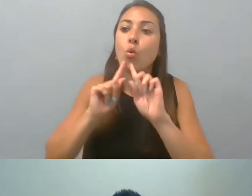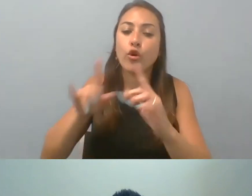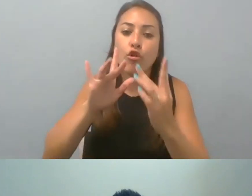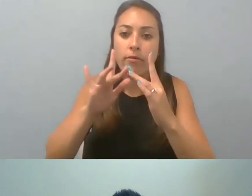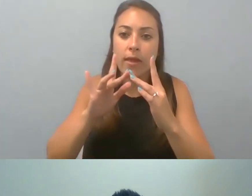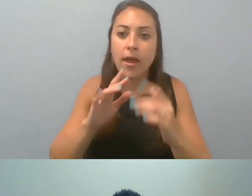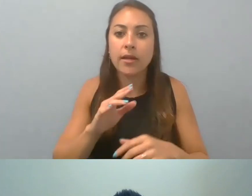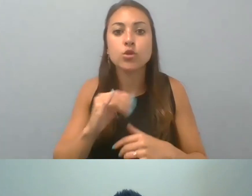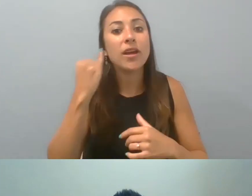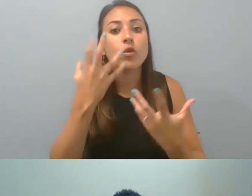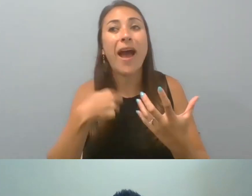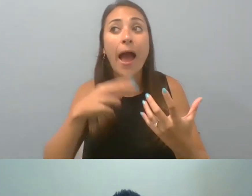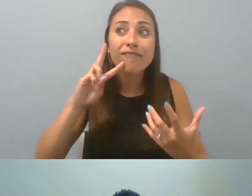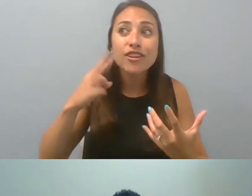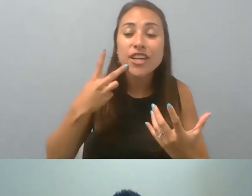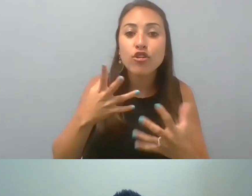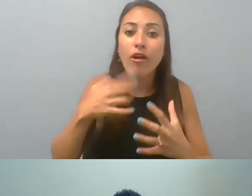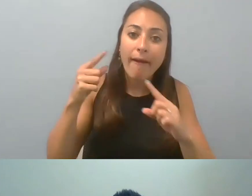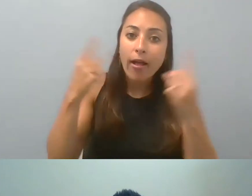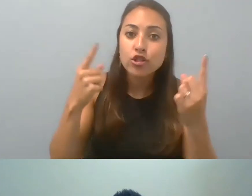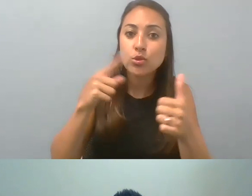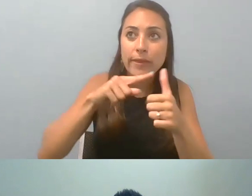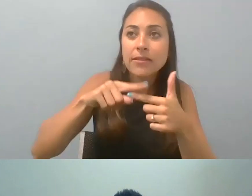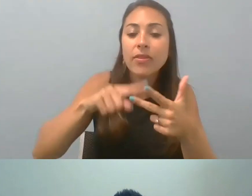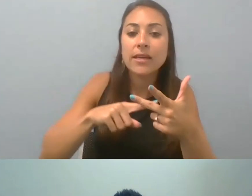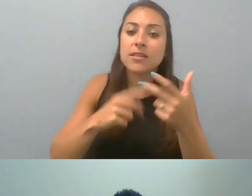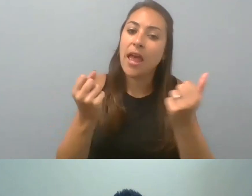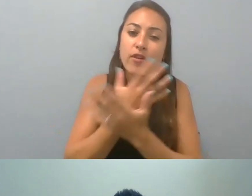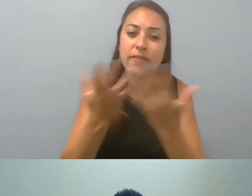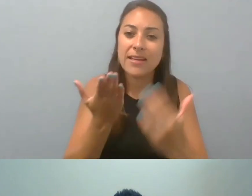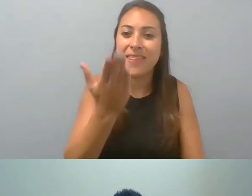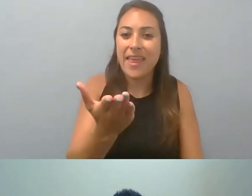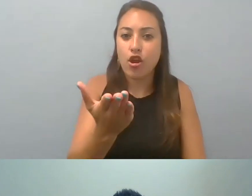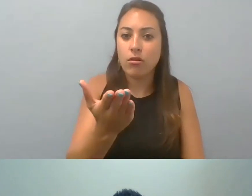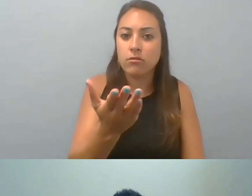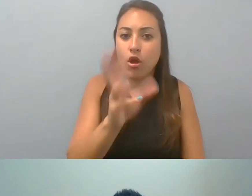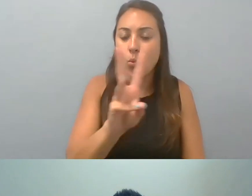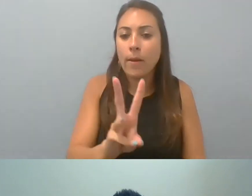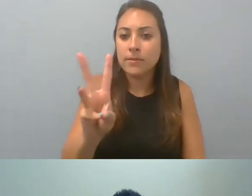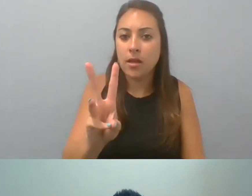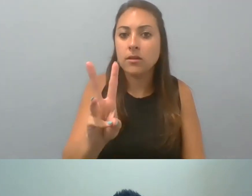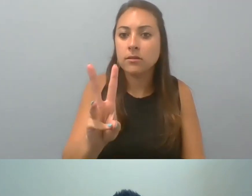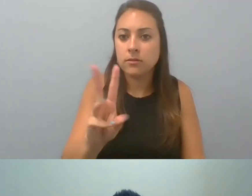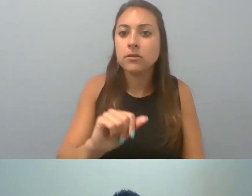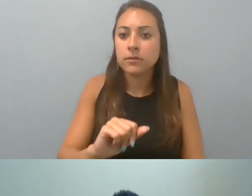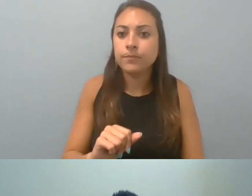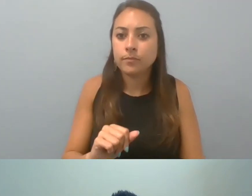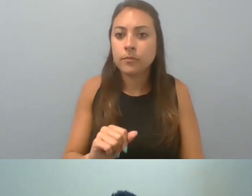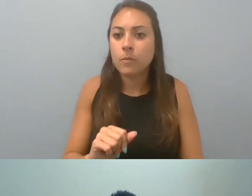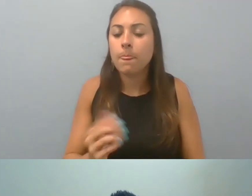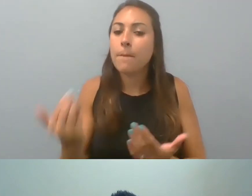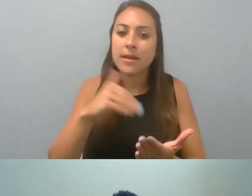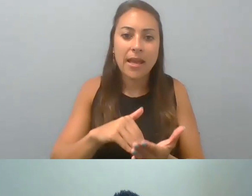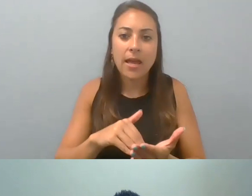you're vegetarian or you have an allergy, all that information goes into a portal. But it is very